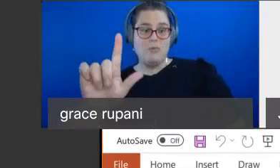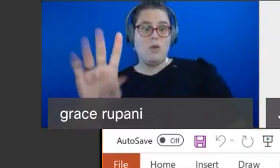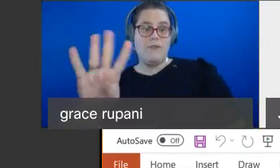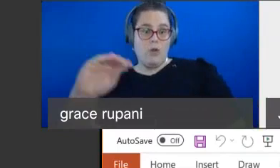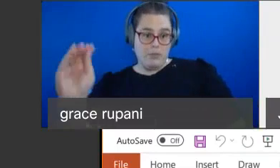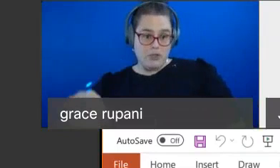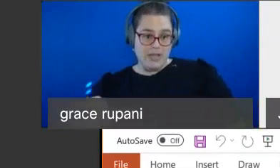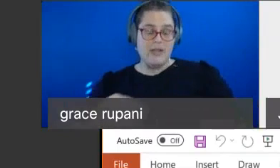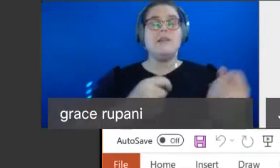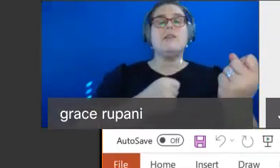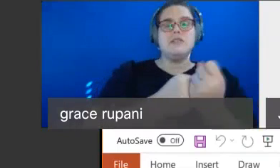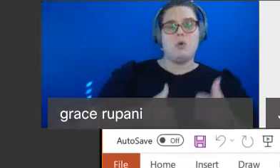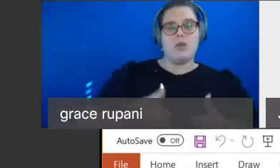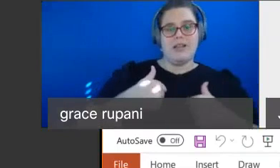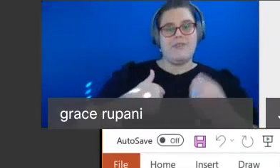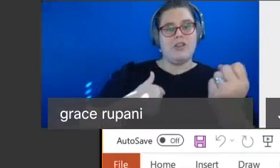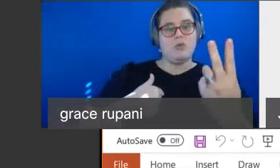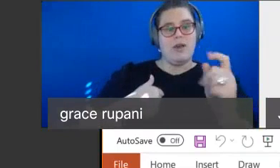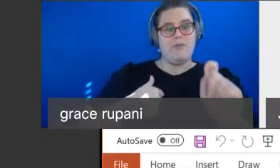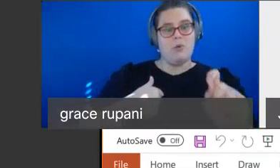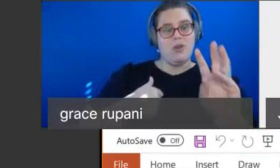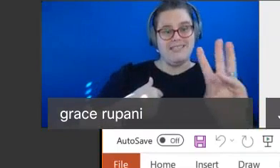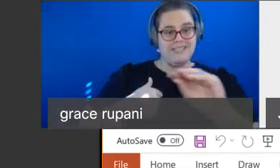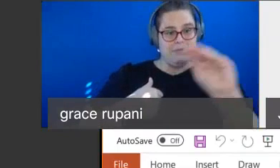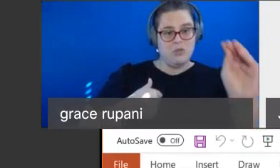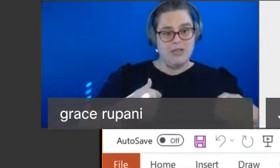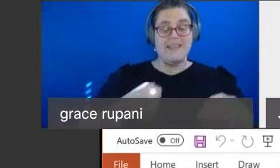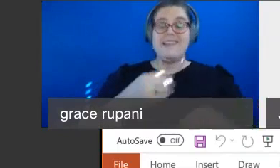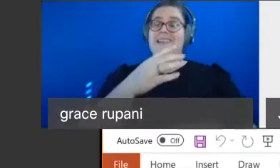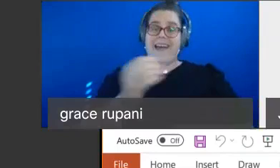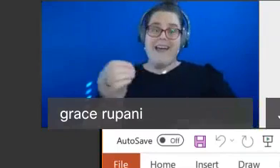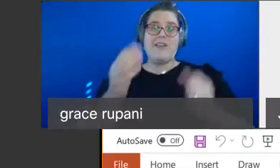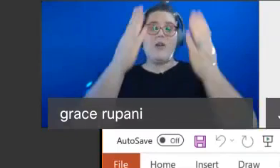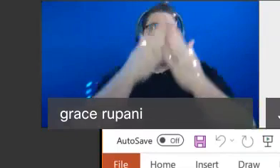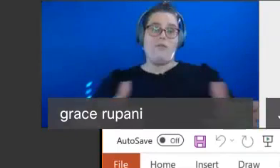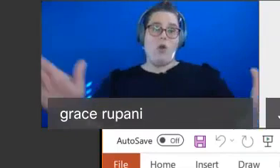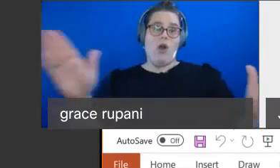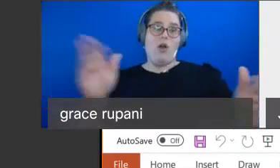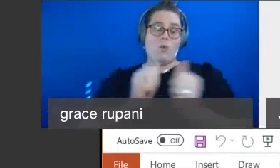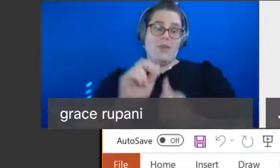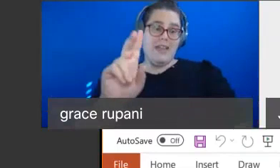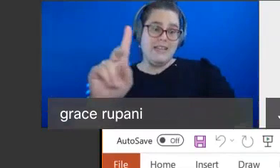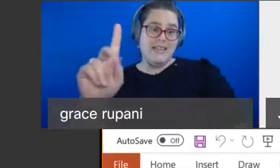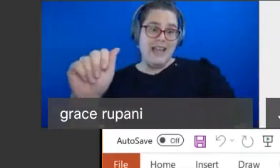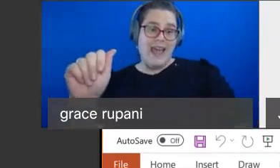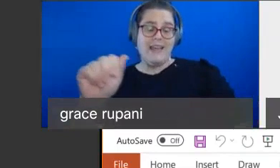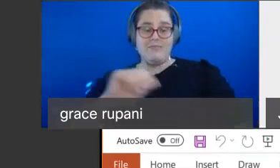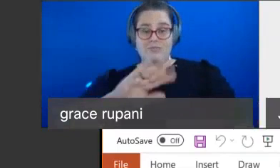living, 12.6%. And overall, with people supported by DDA, it's